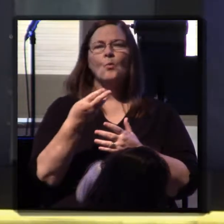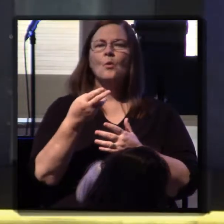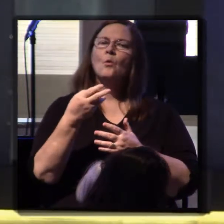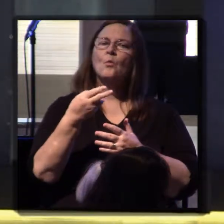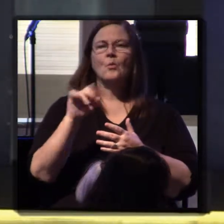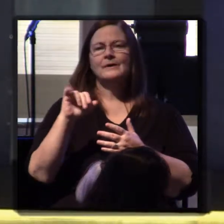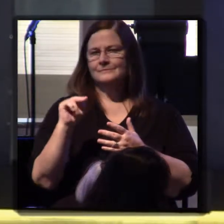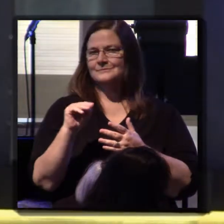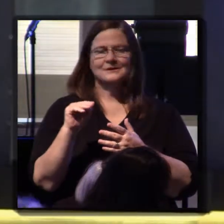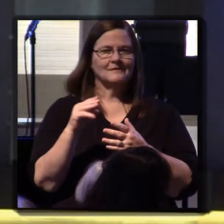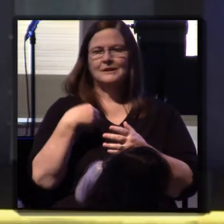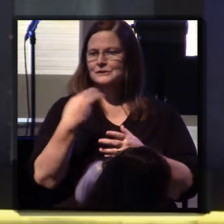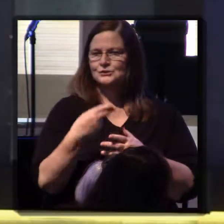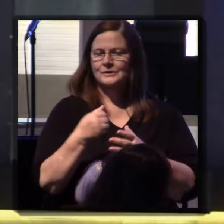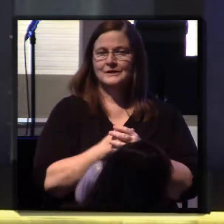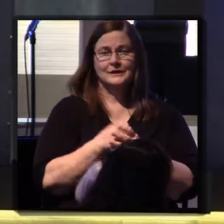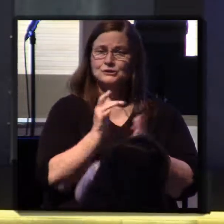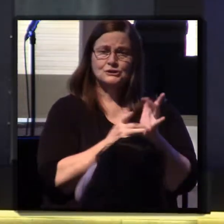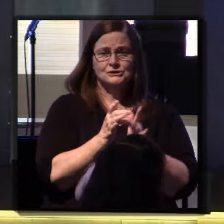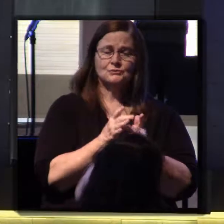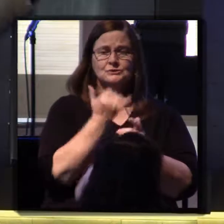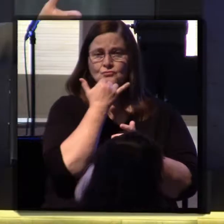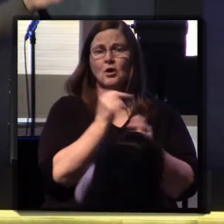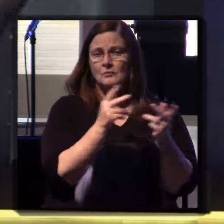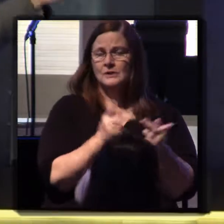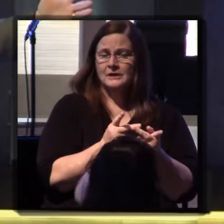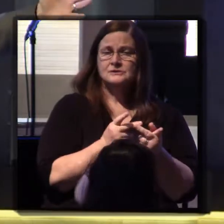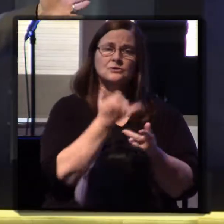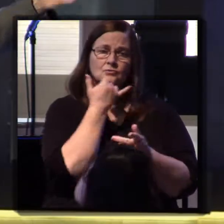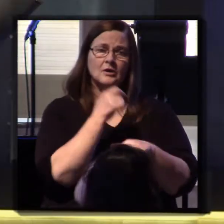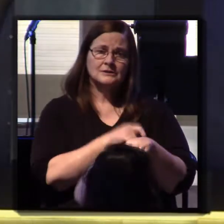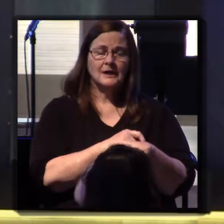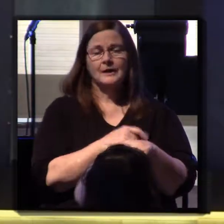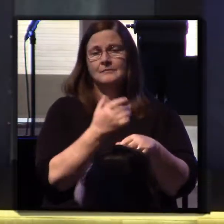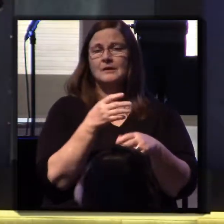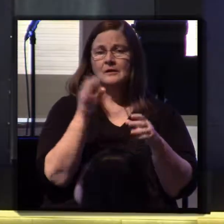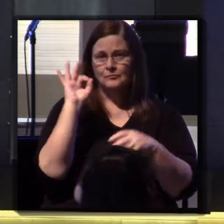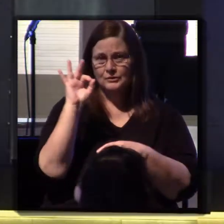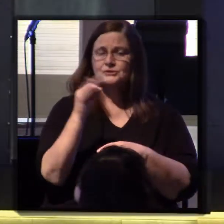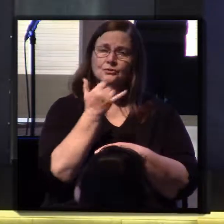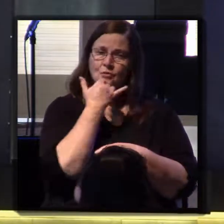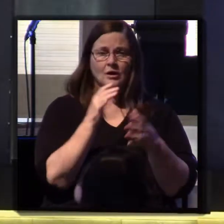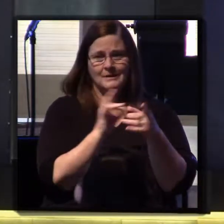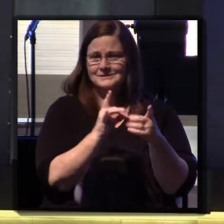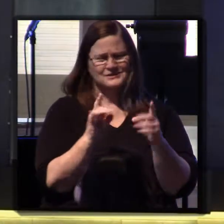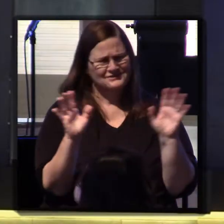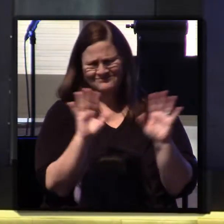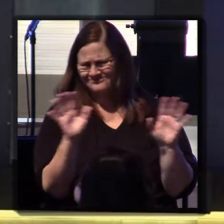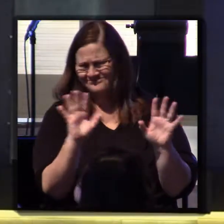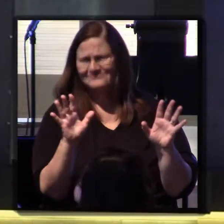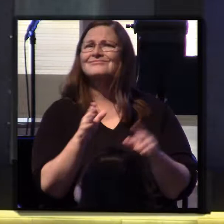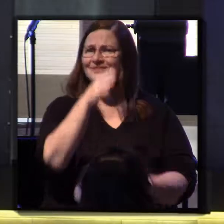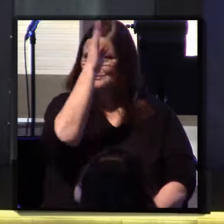the whims of history and the whims of fate, that Jesus was in the wrong place at the wrong time preaching the wrong message.